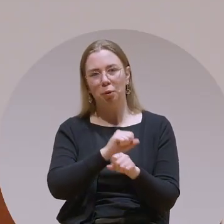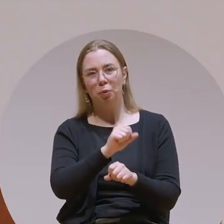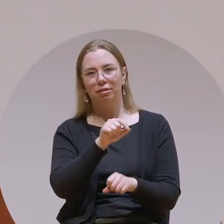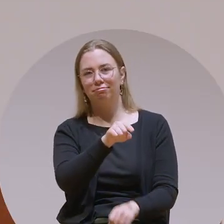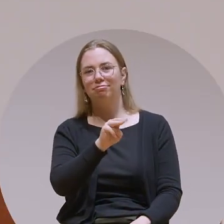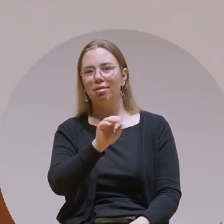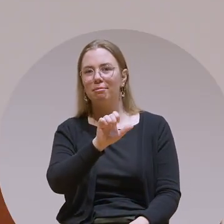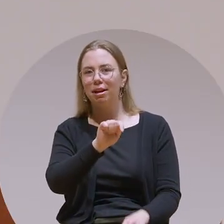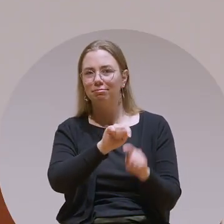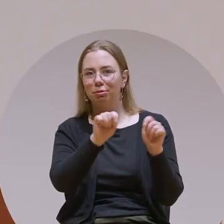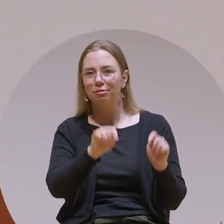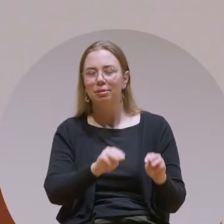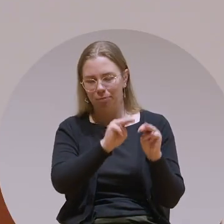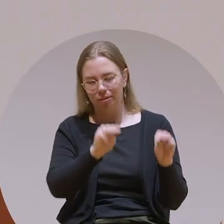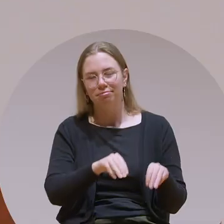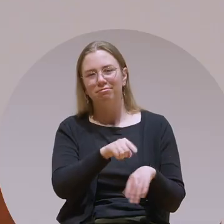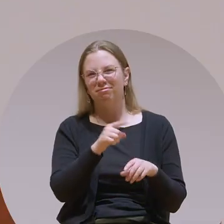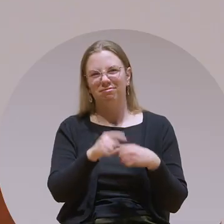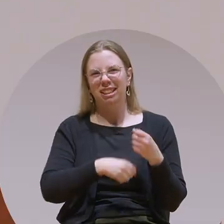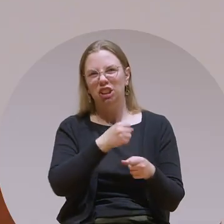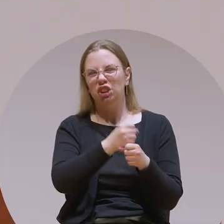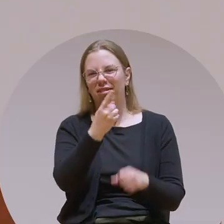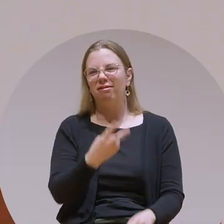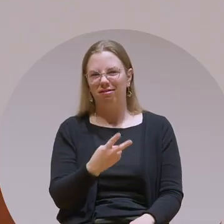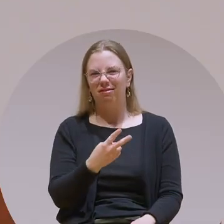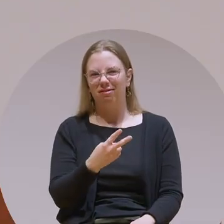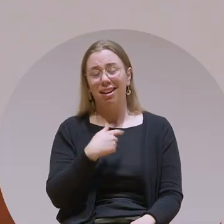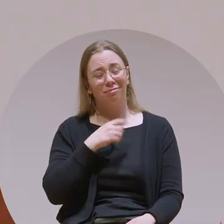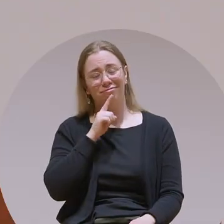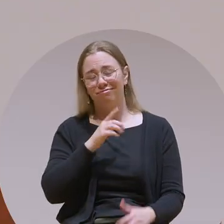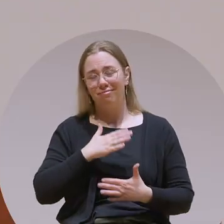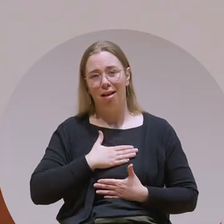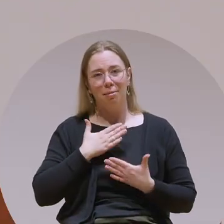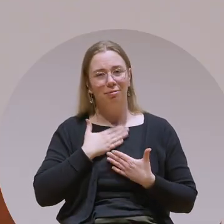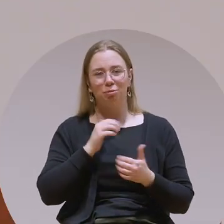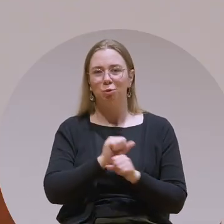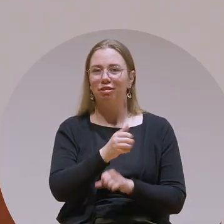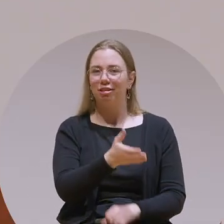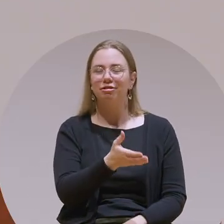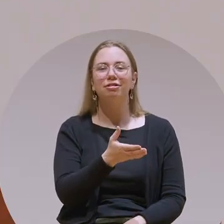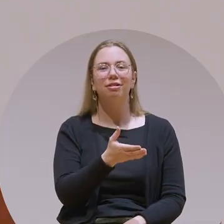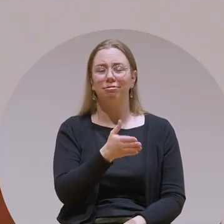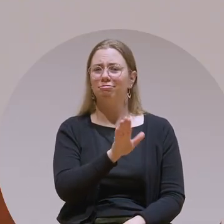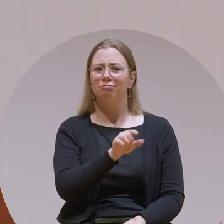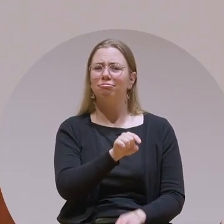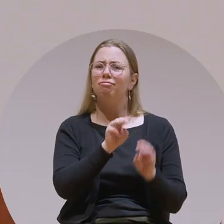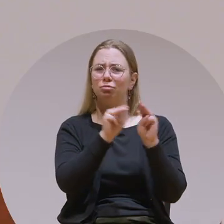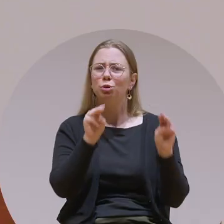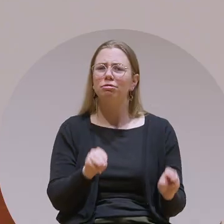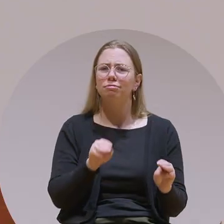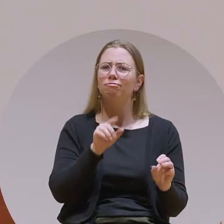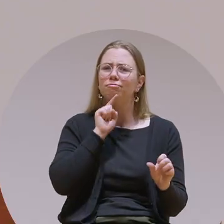half. And I'm incredibly happy to be at the Met because the museum is committed to